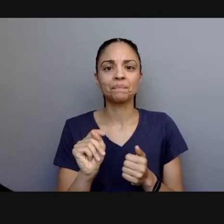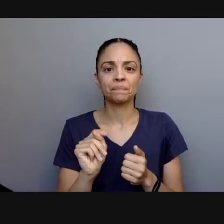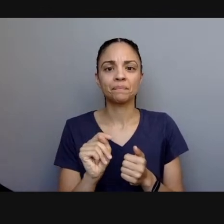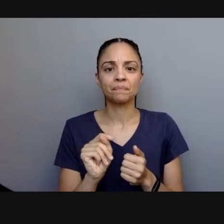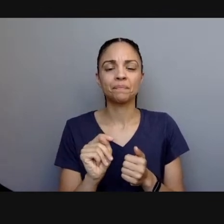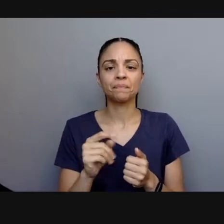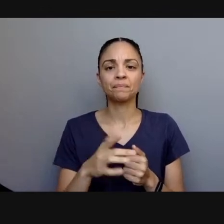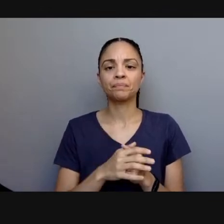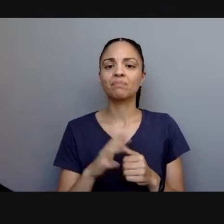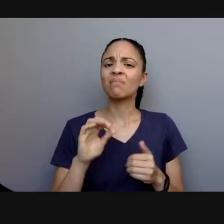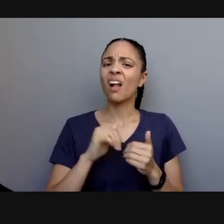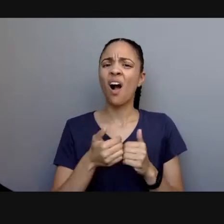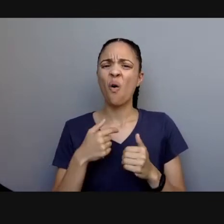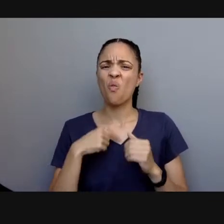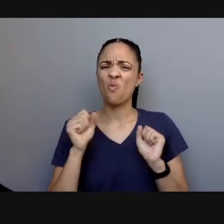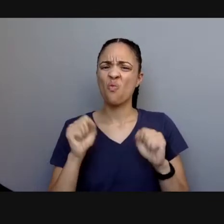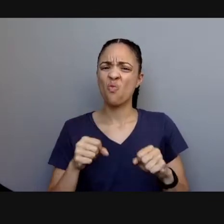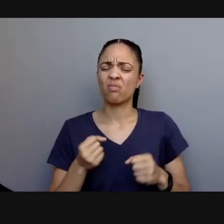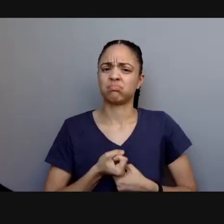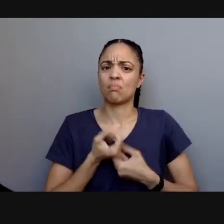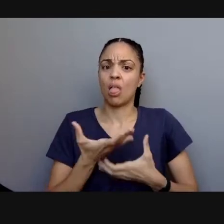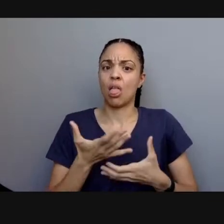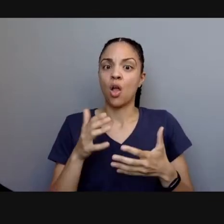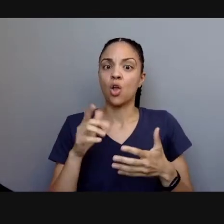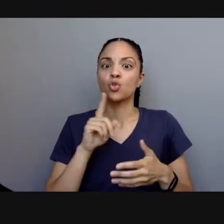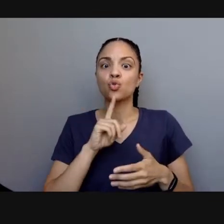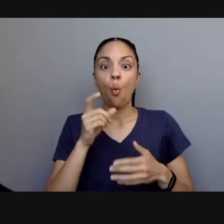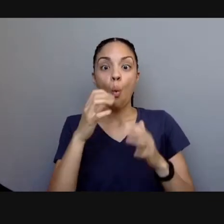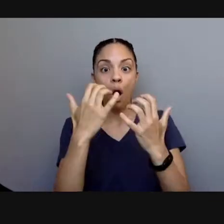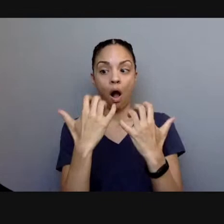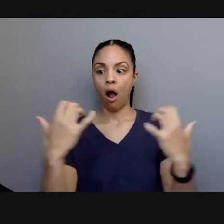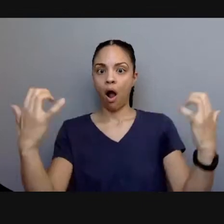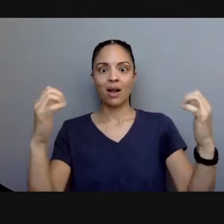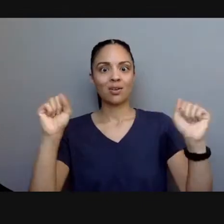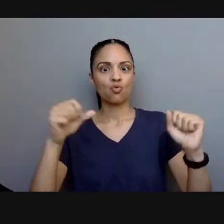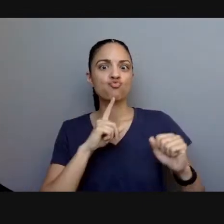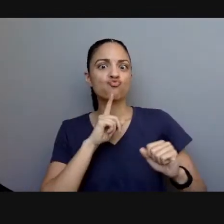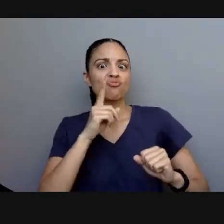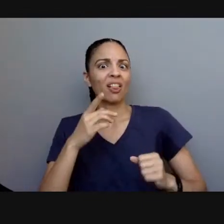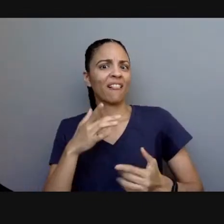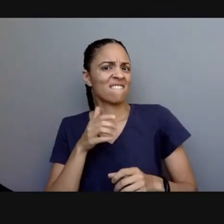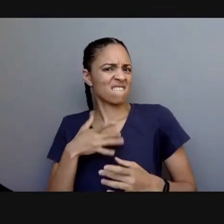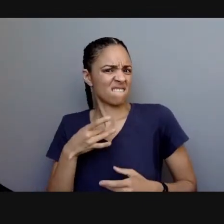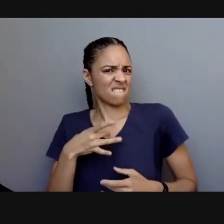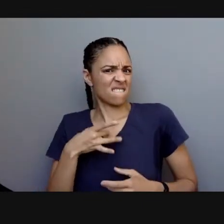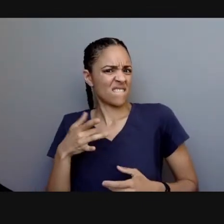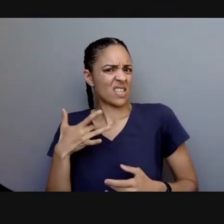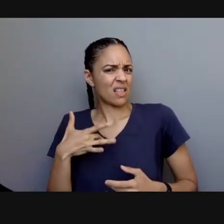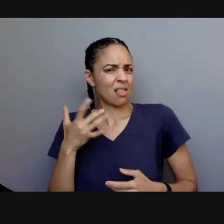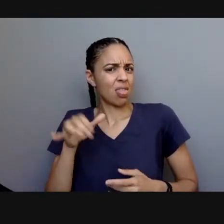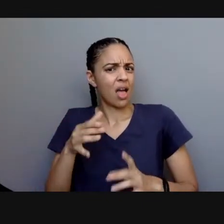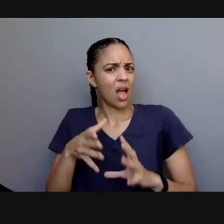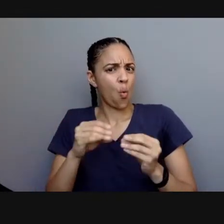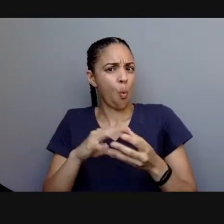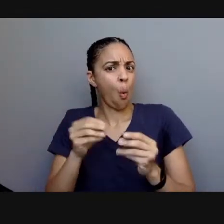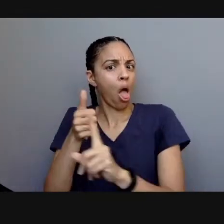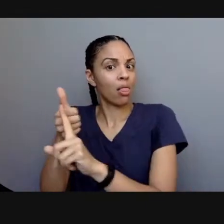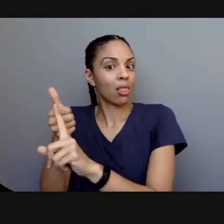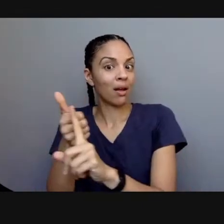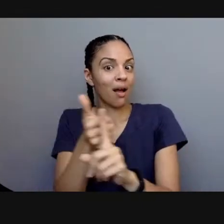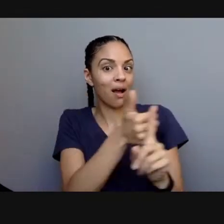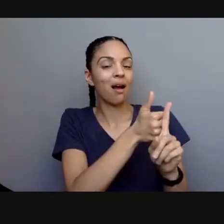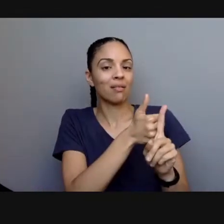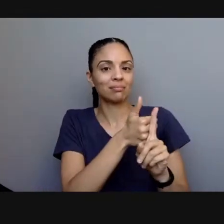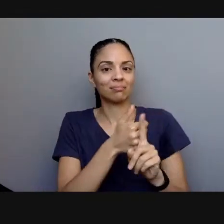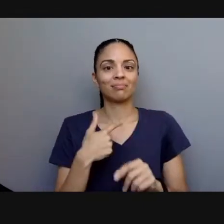real and visceral to move people. But there's a whole technique I started, and thank God I have to say, for my very first show, I was in a show with people